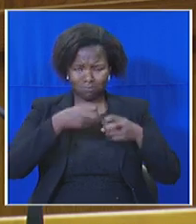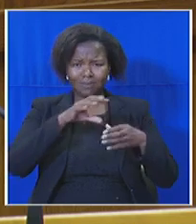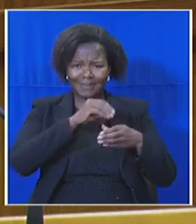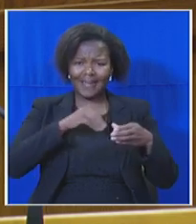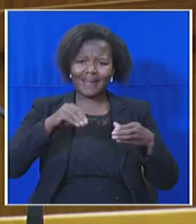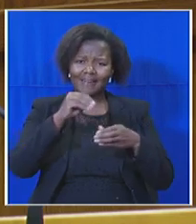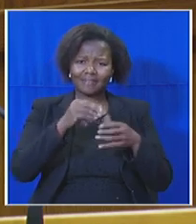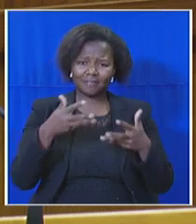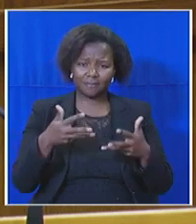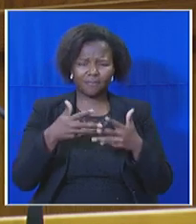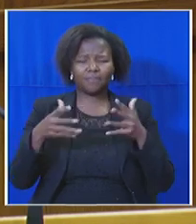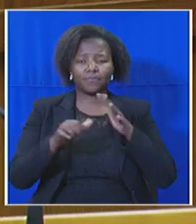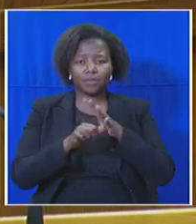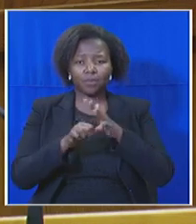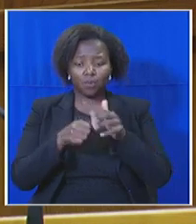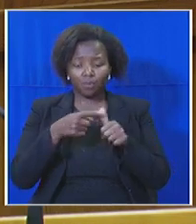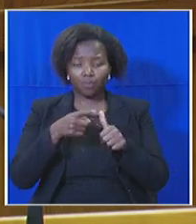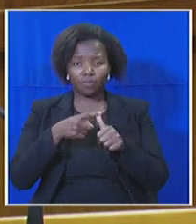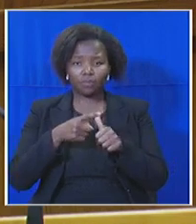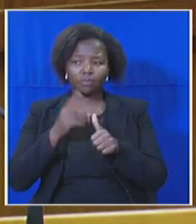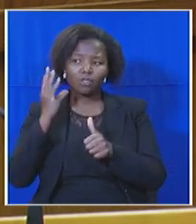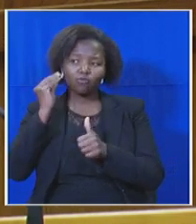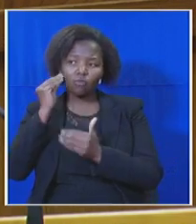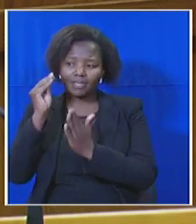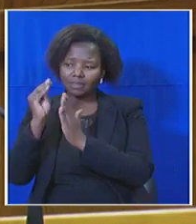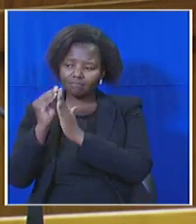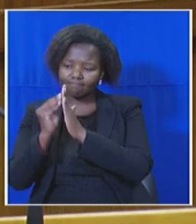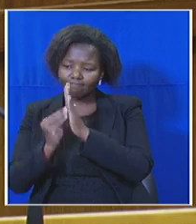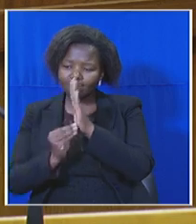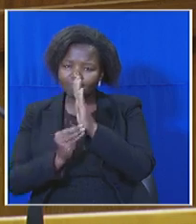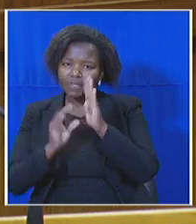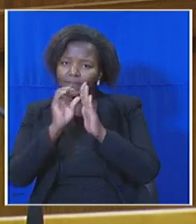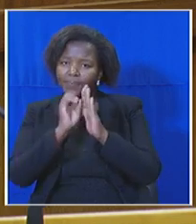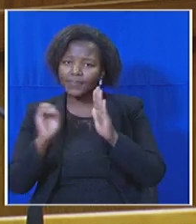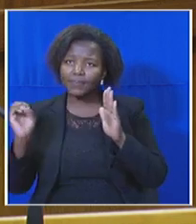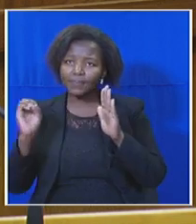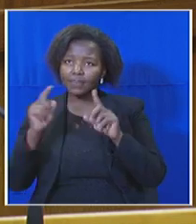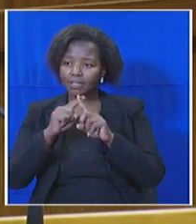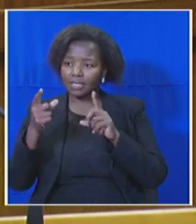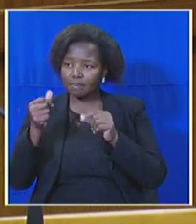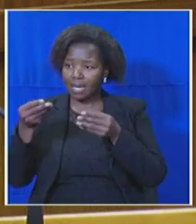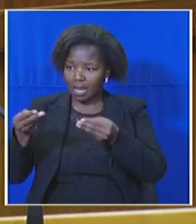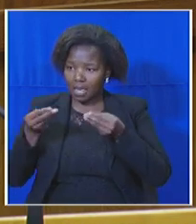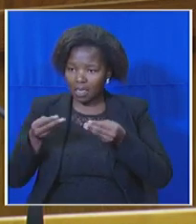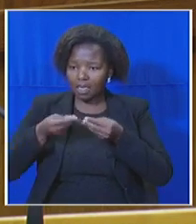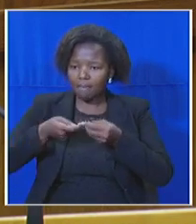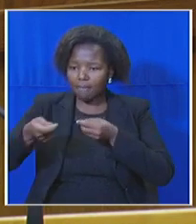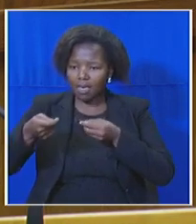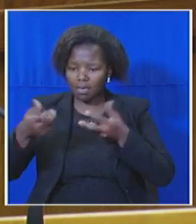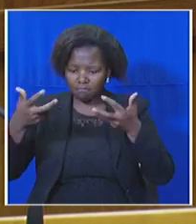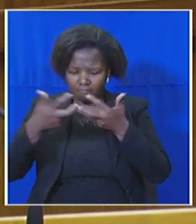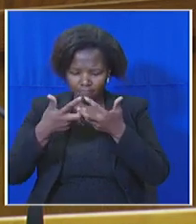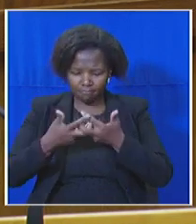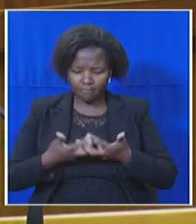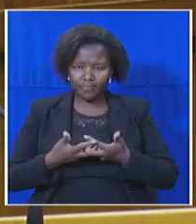issues is the proper keeping of records, reflected in the inability to reconcile receivables and payables,